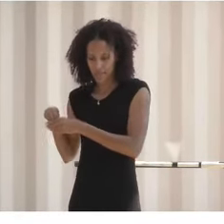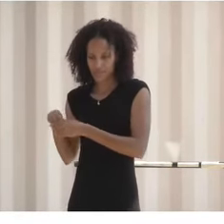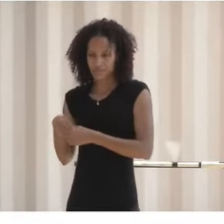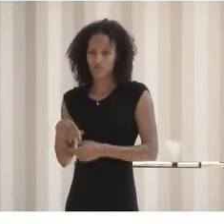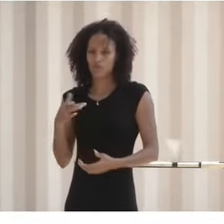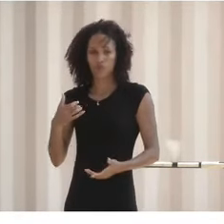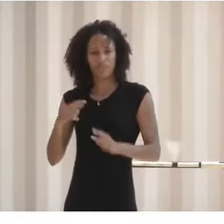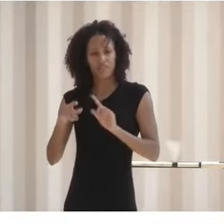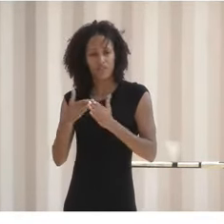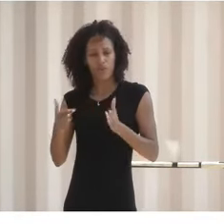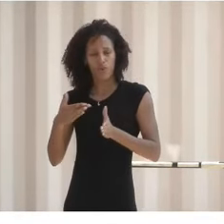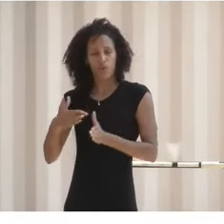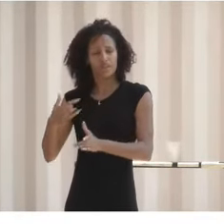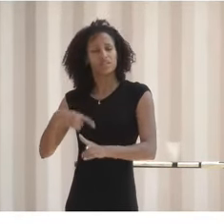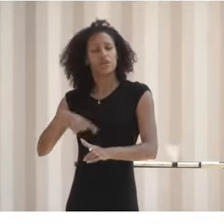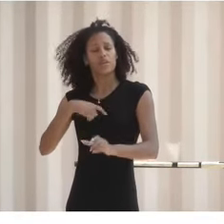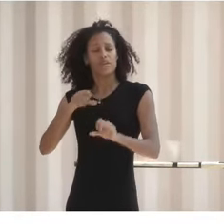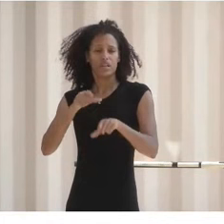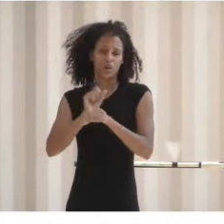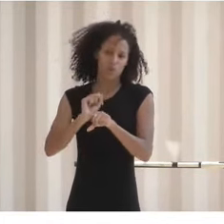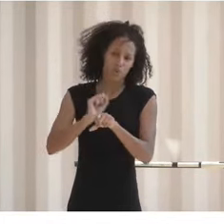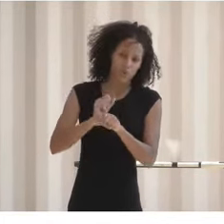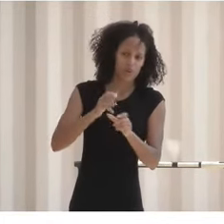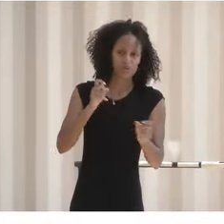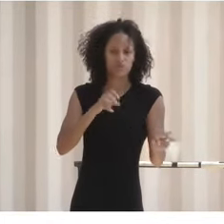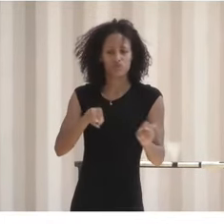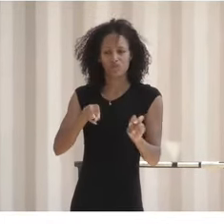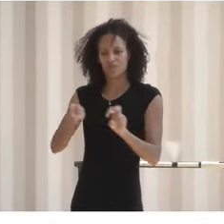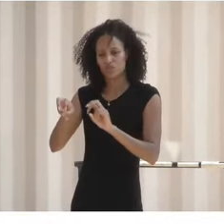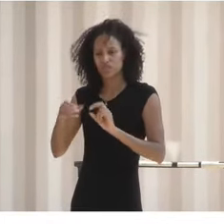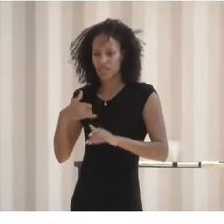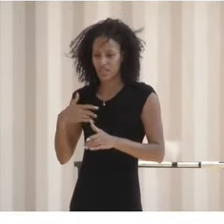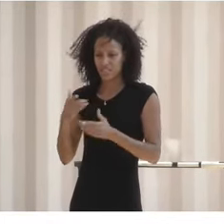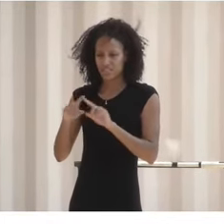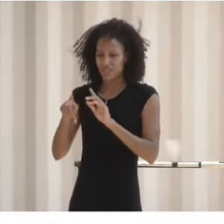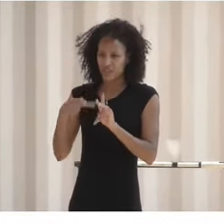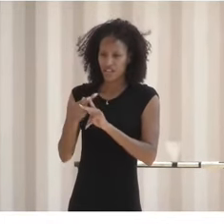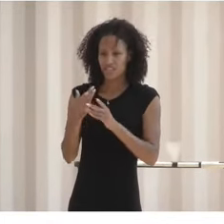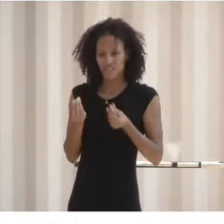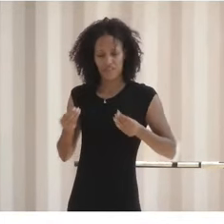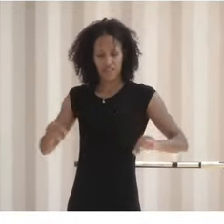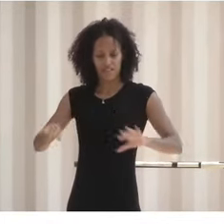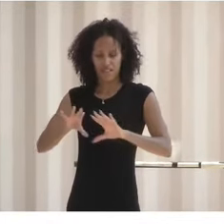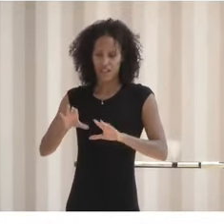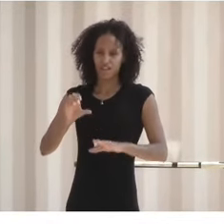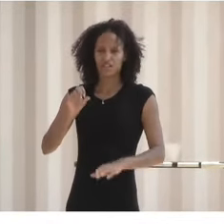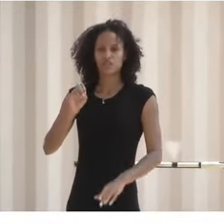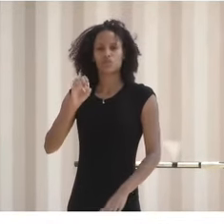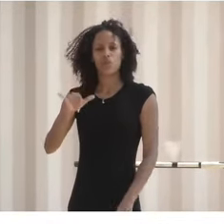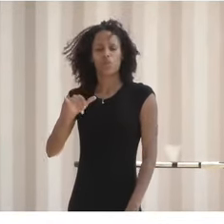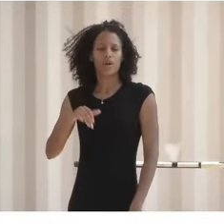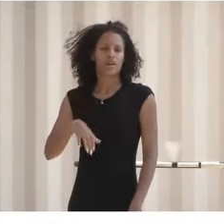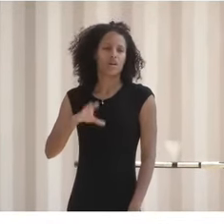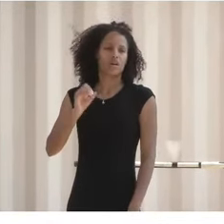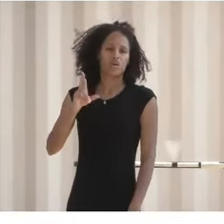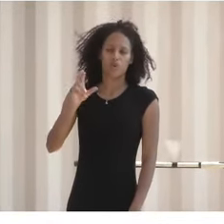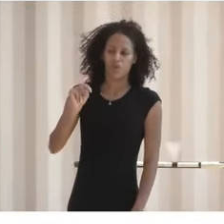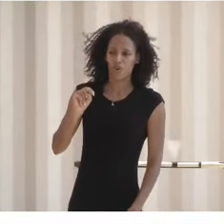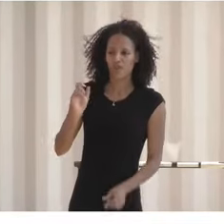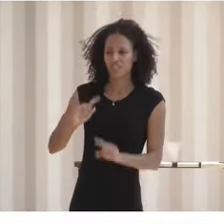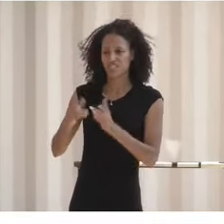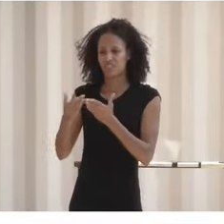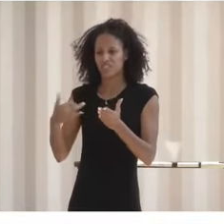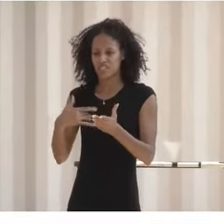ways that we can work with transitioning these fields of soy and corn and monocrops